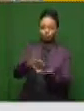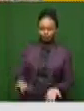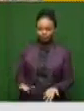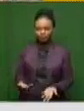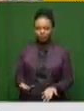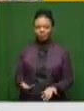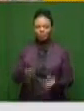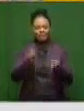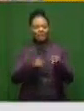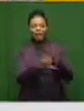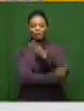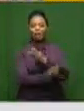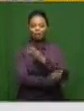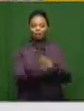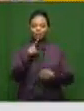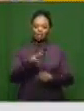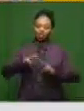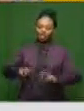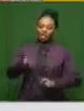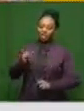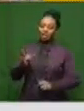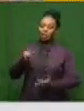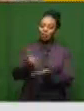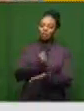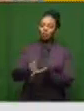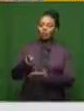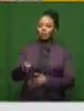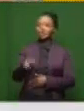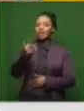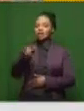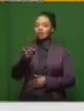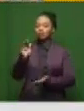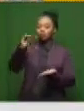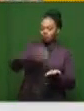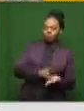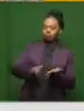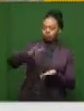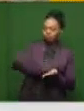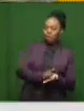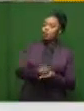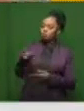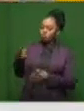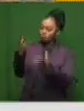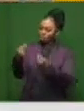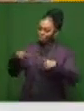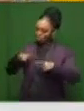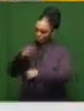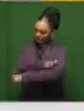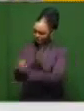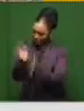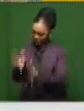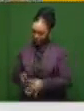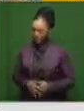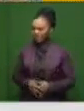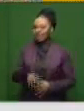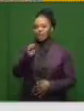that they will check your passport before they enter you enter into a destination to make sure you've had the vaccine. So it's almost in a way as much as